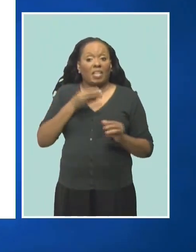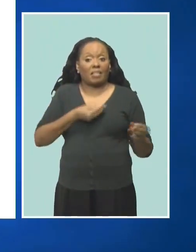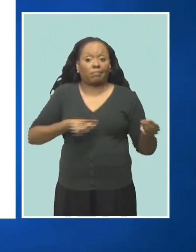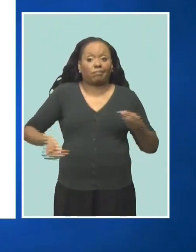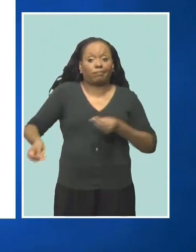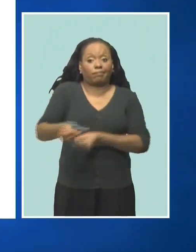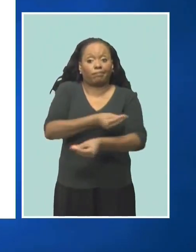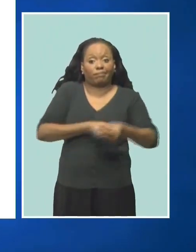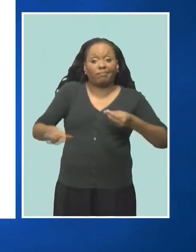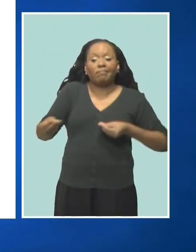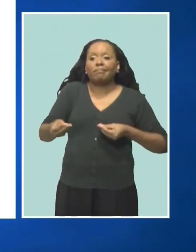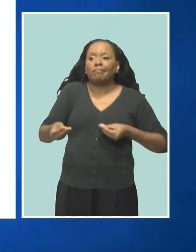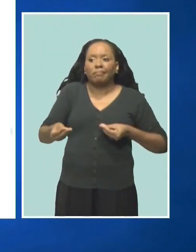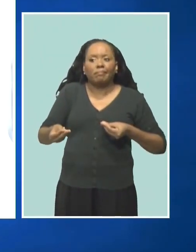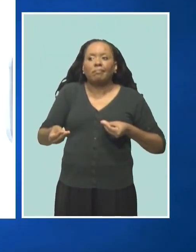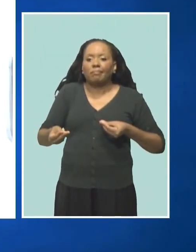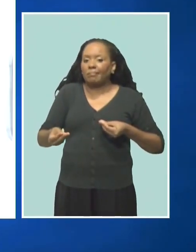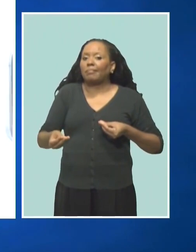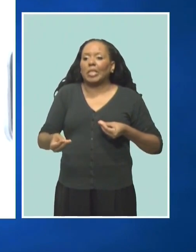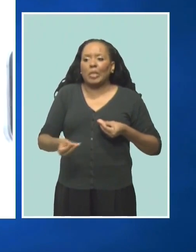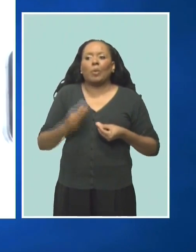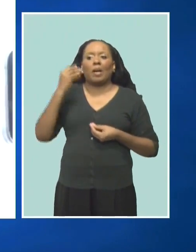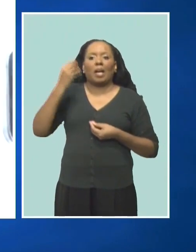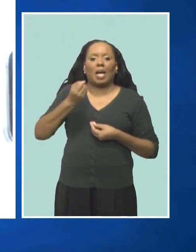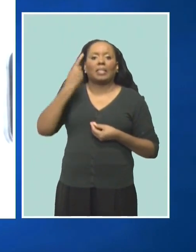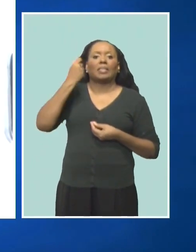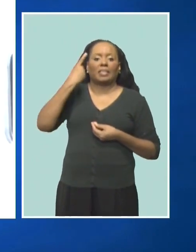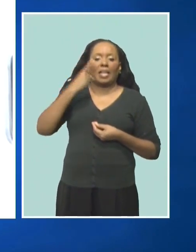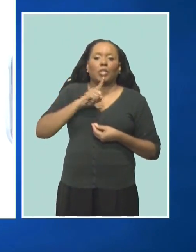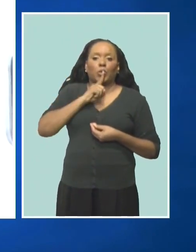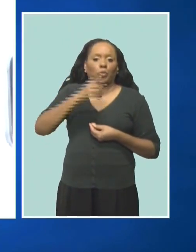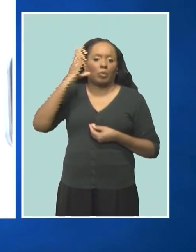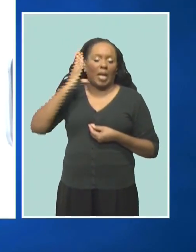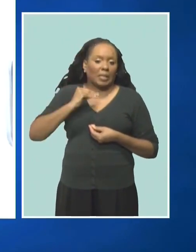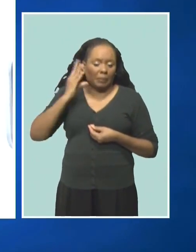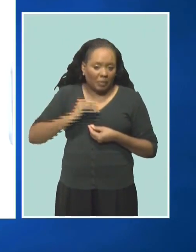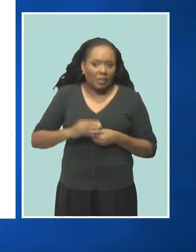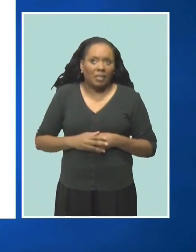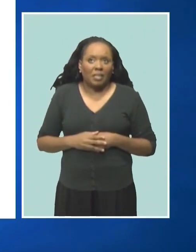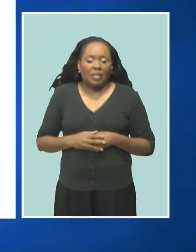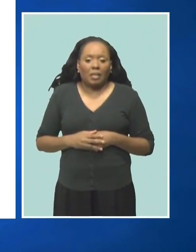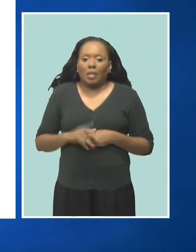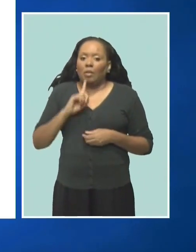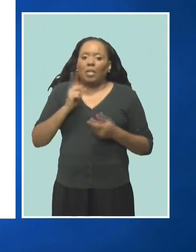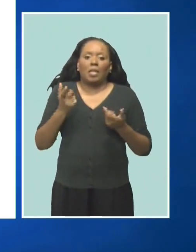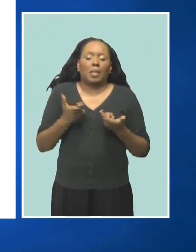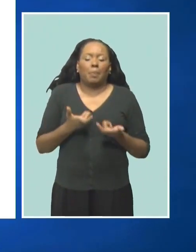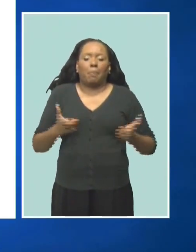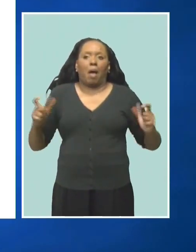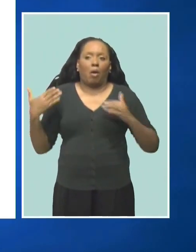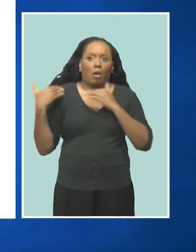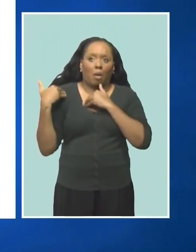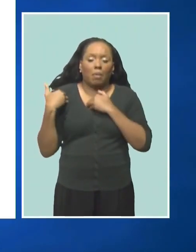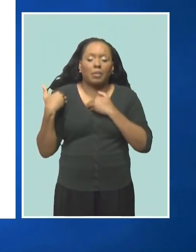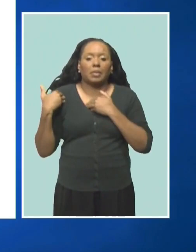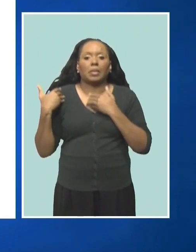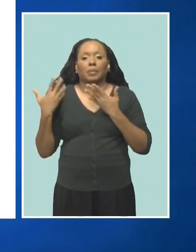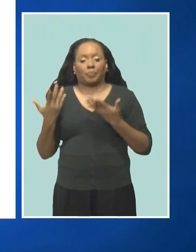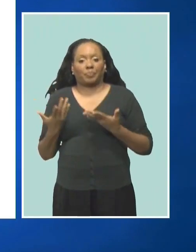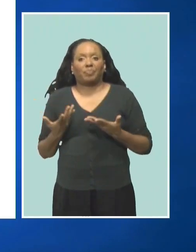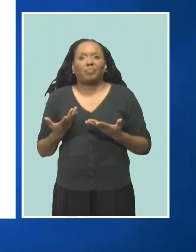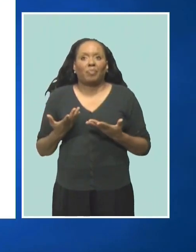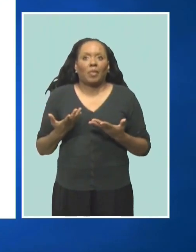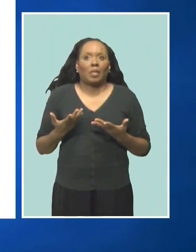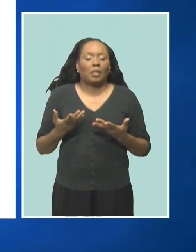is a huge thing. And when you look at the personnel that you're allowed to, that you have to work with,